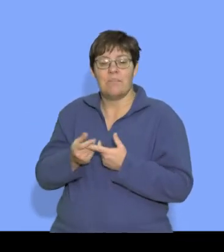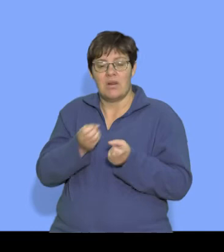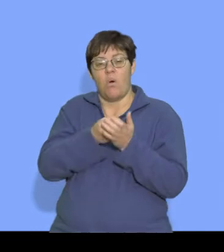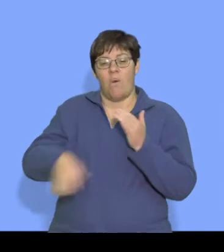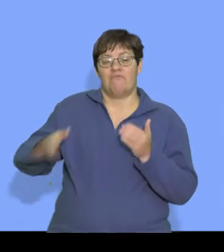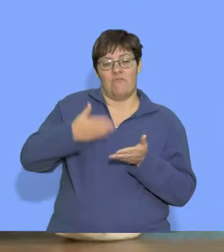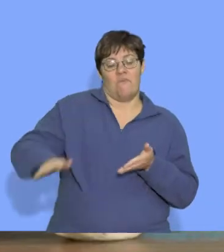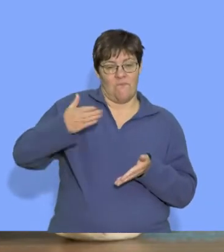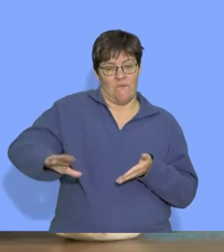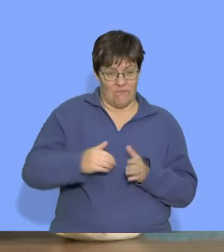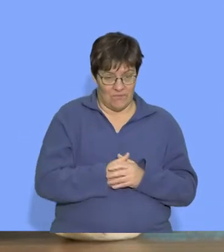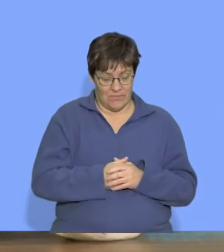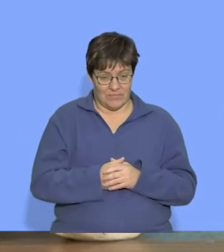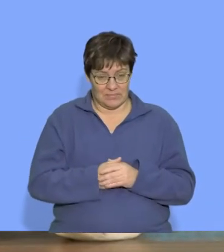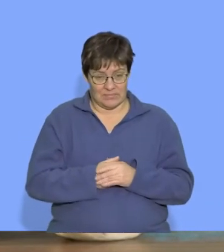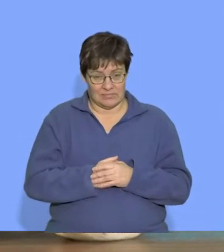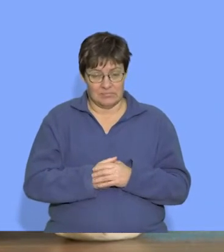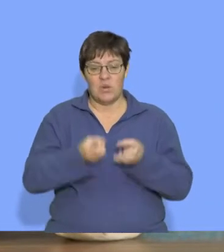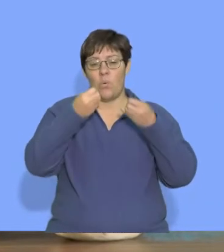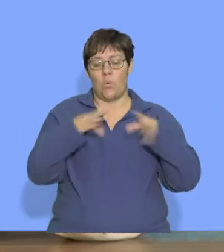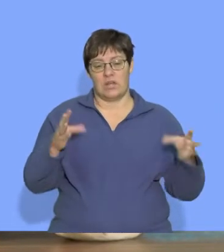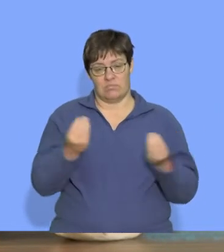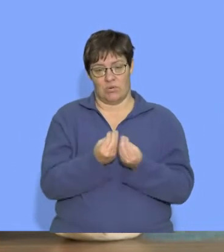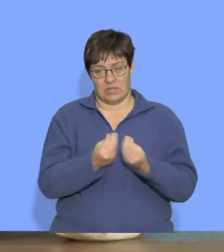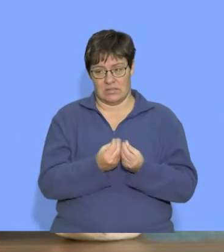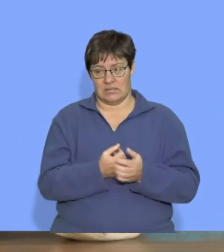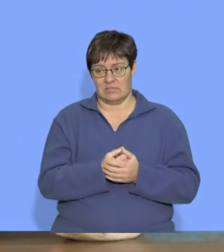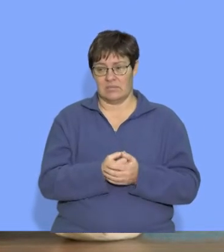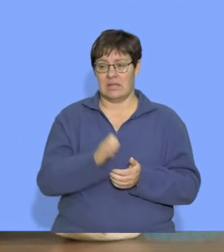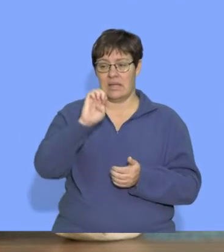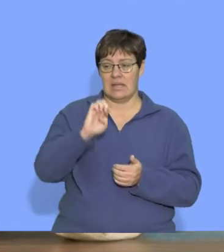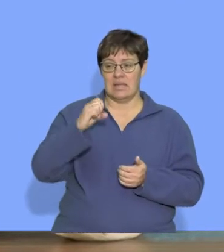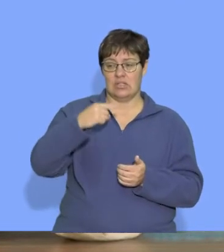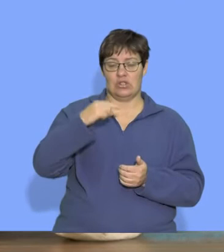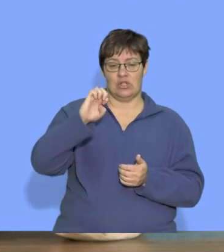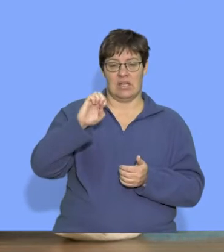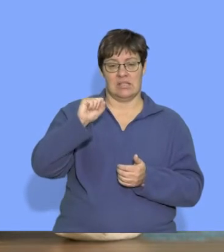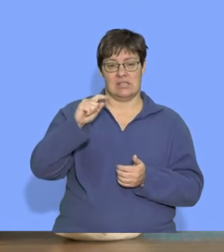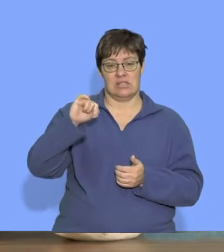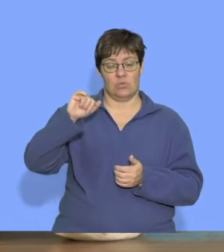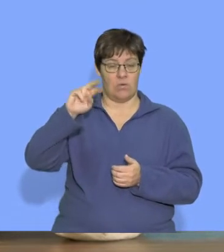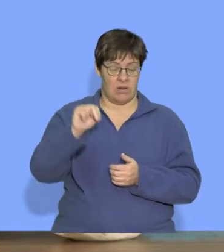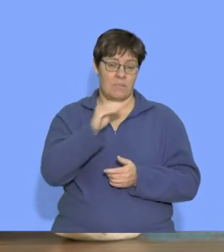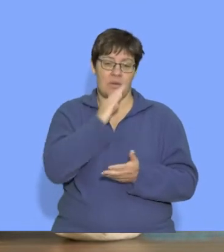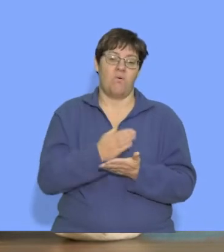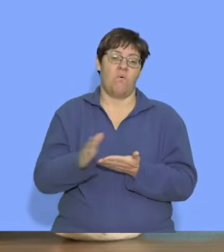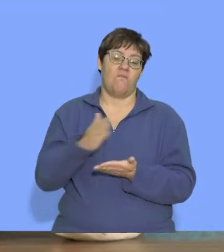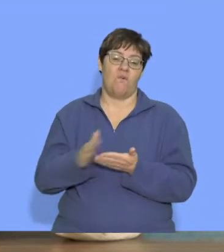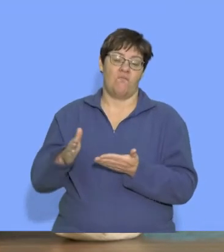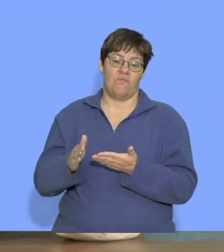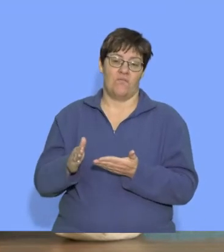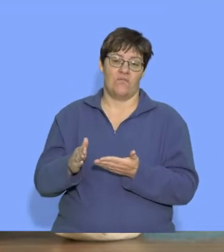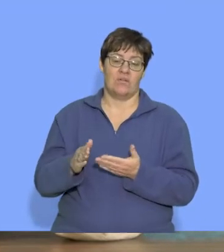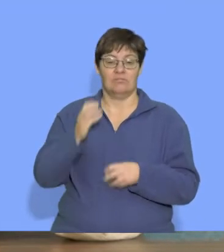it means that there must be the release of the unwanted or the waste products, and that is egestion. So egestion would refer to